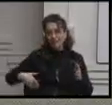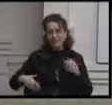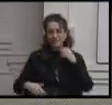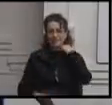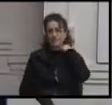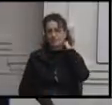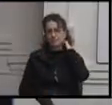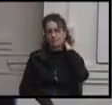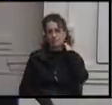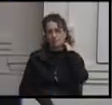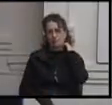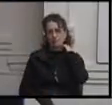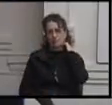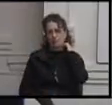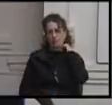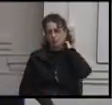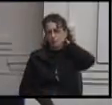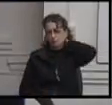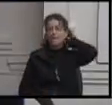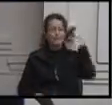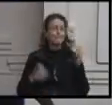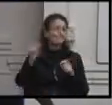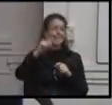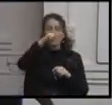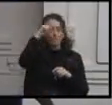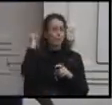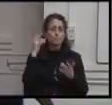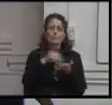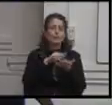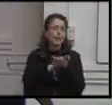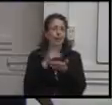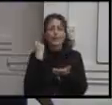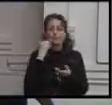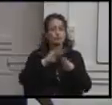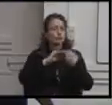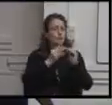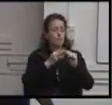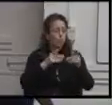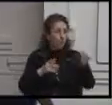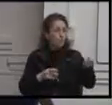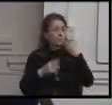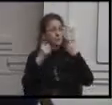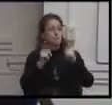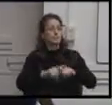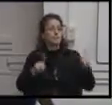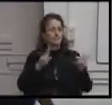we typically do is we will put in what they had last year Okay. until we find something different. Okay.